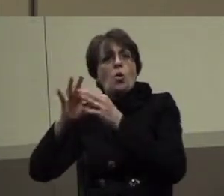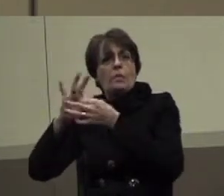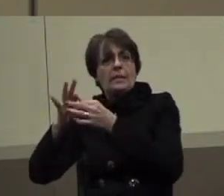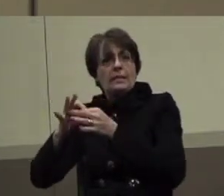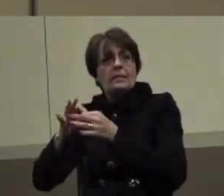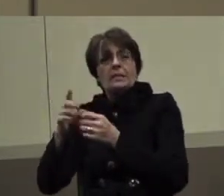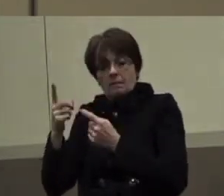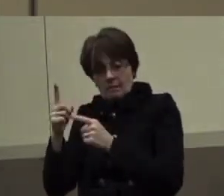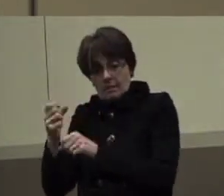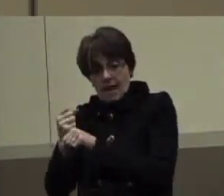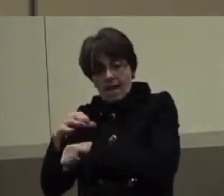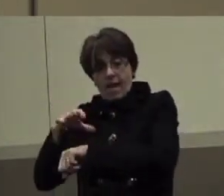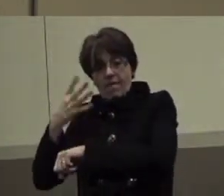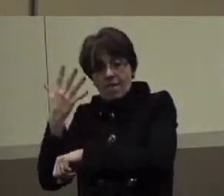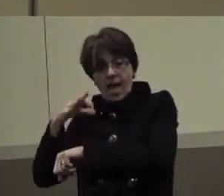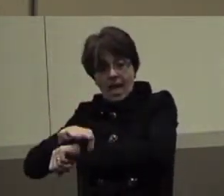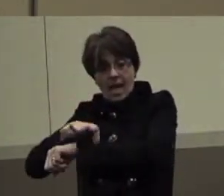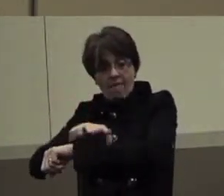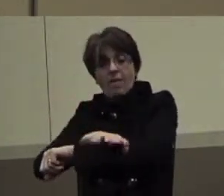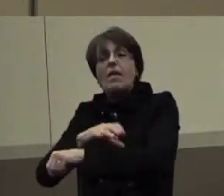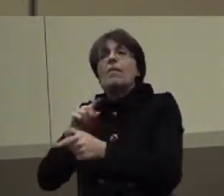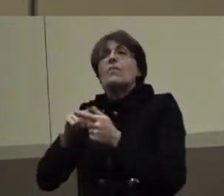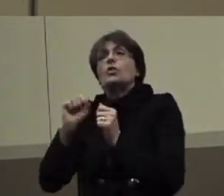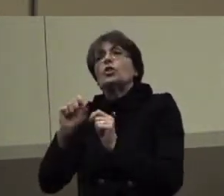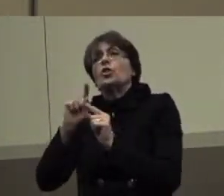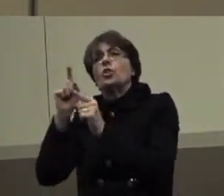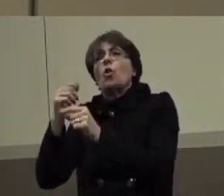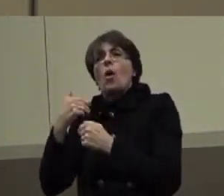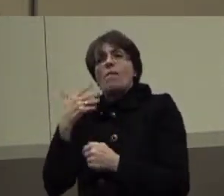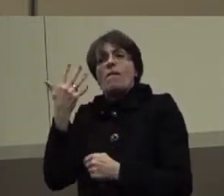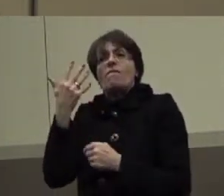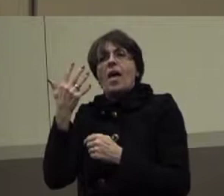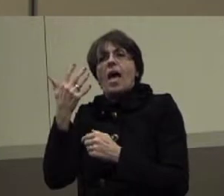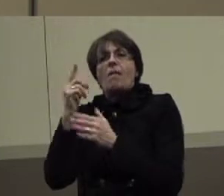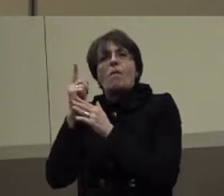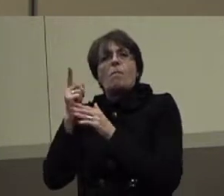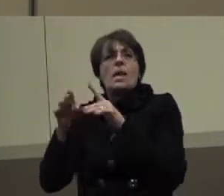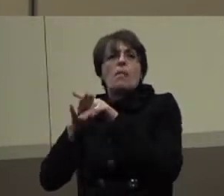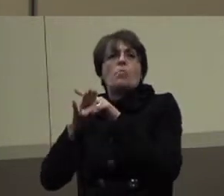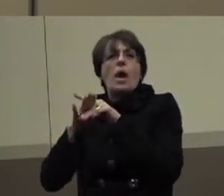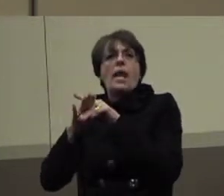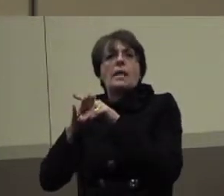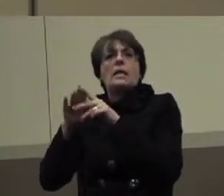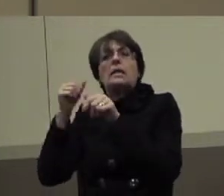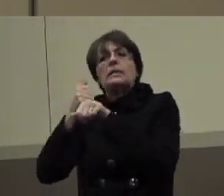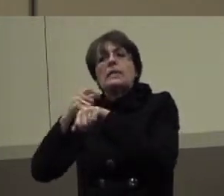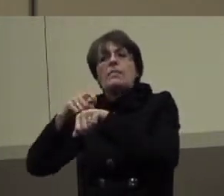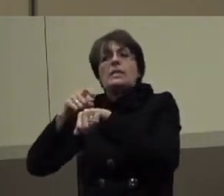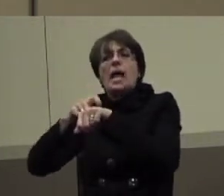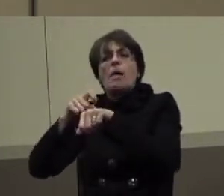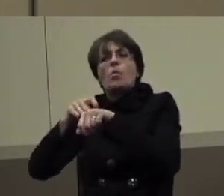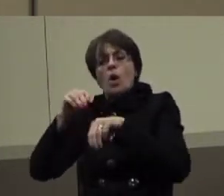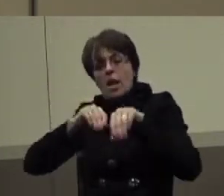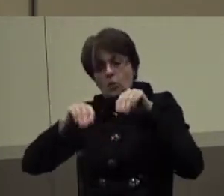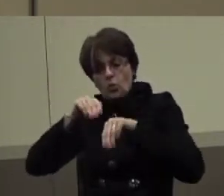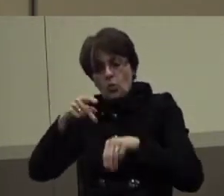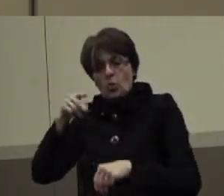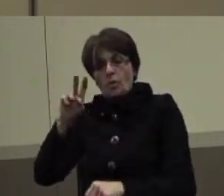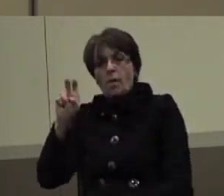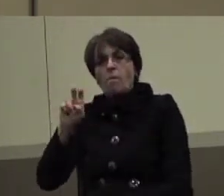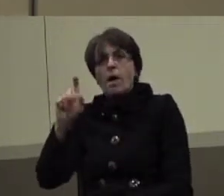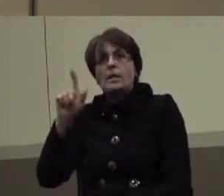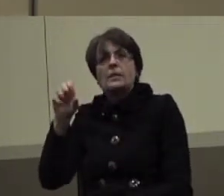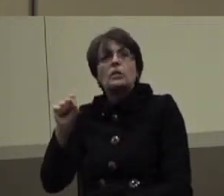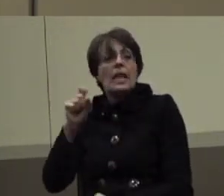bracelets, she got to go have a 5-minute break. She would set the timer, do the puzzles. I needed her to be able to